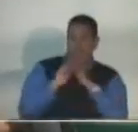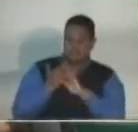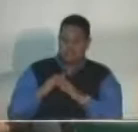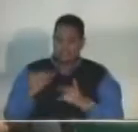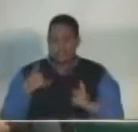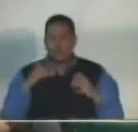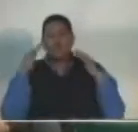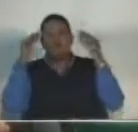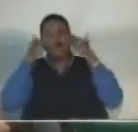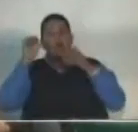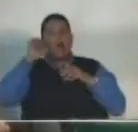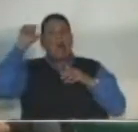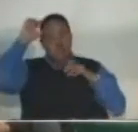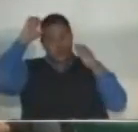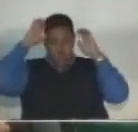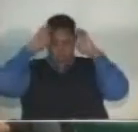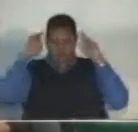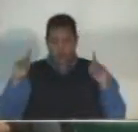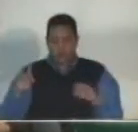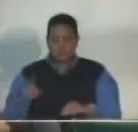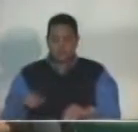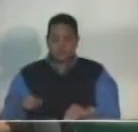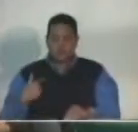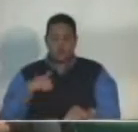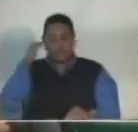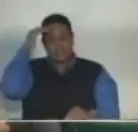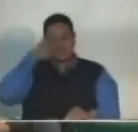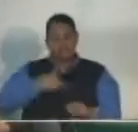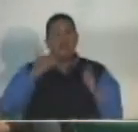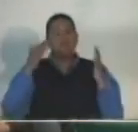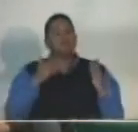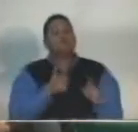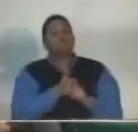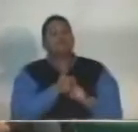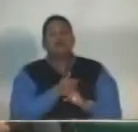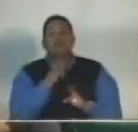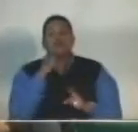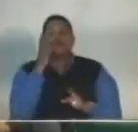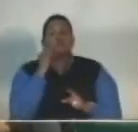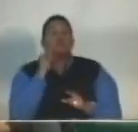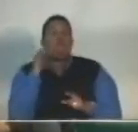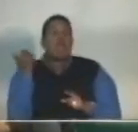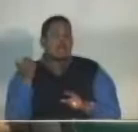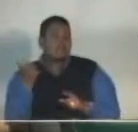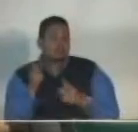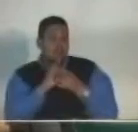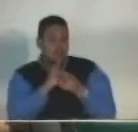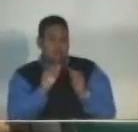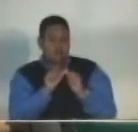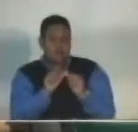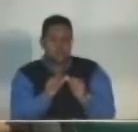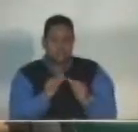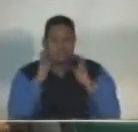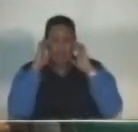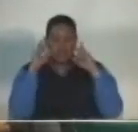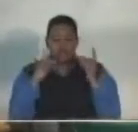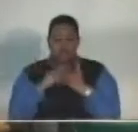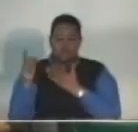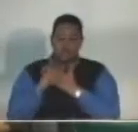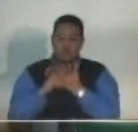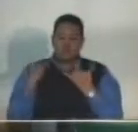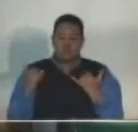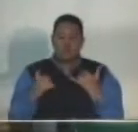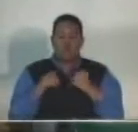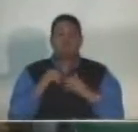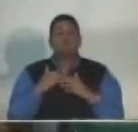to adult education. We invite persons to taste any of the menu of continuing education programs being